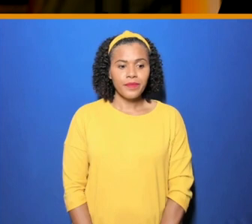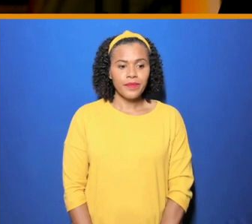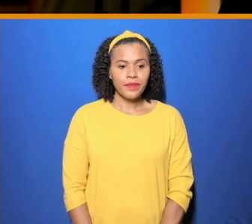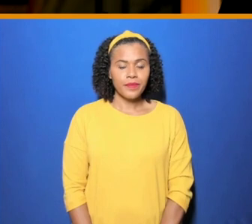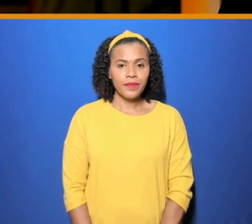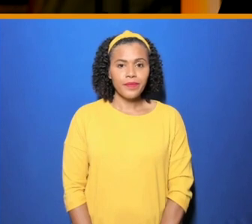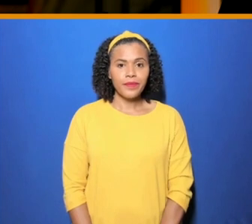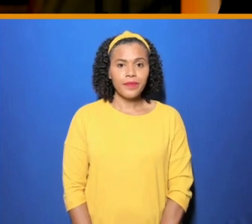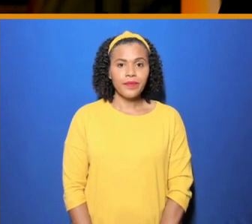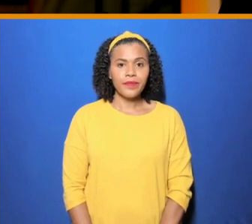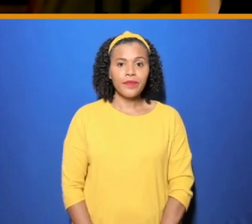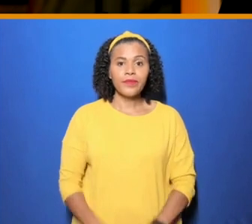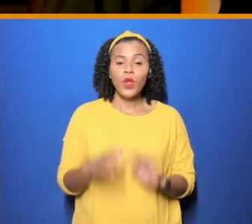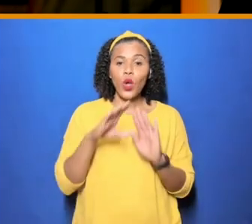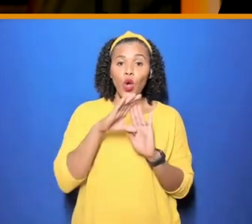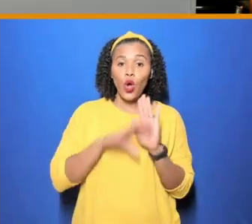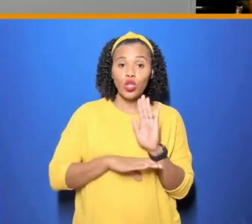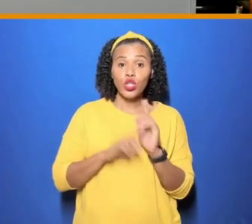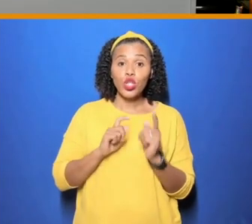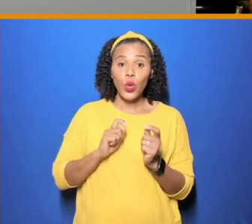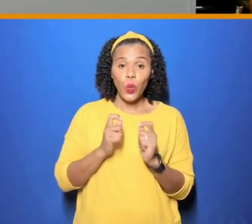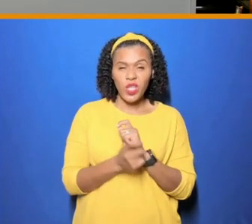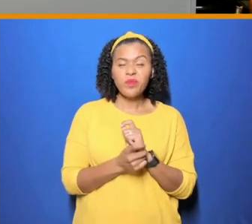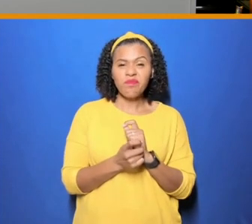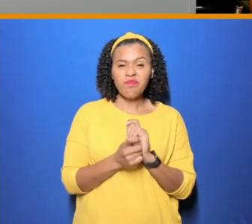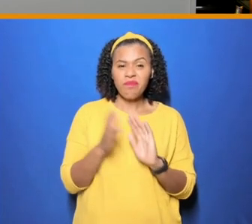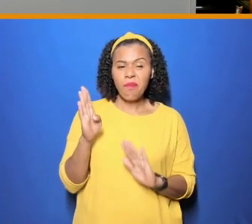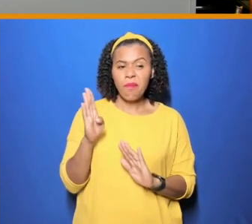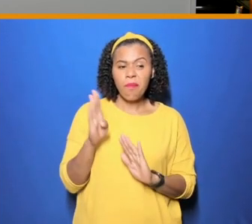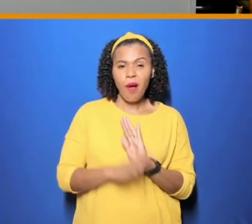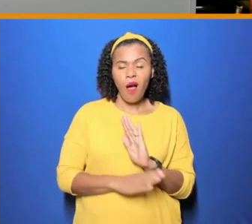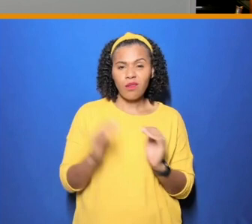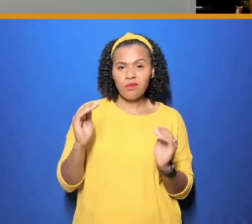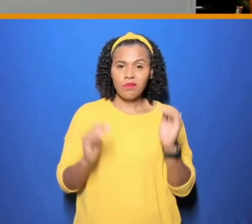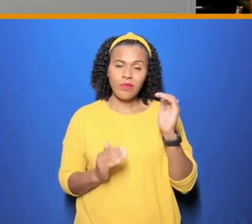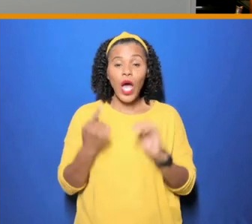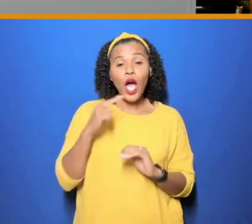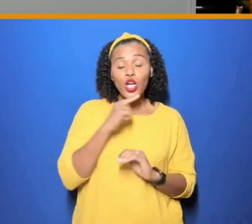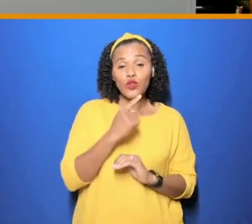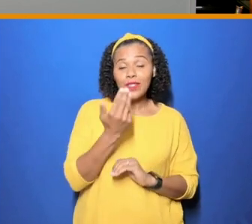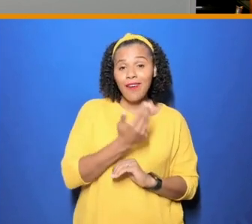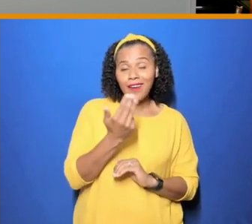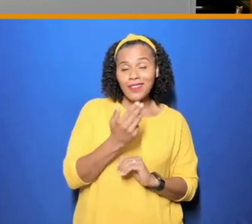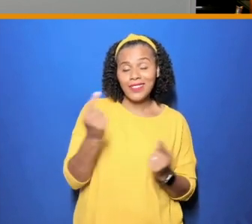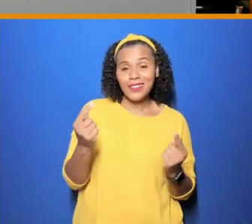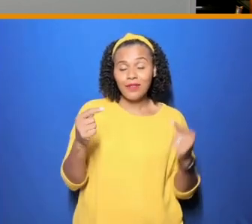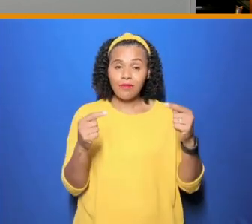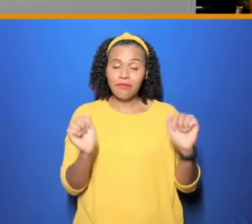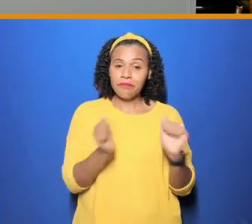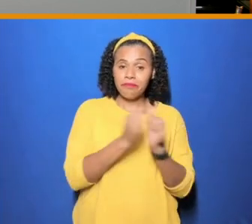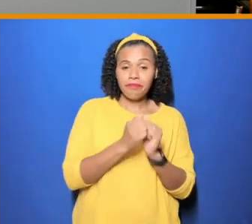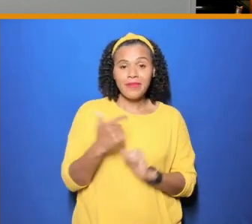So the constitutional amendment has overwhelmingly been passed, 119 votes to 7 against. I think that's